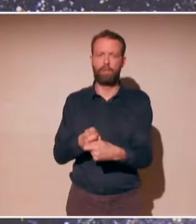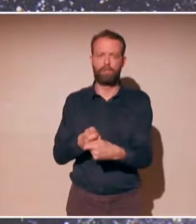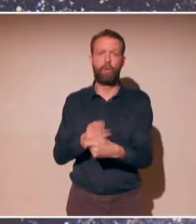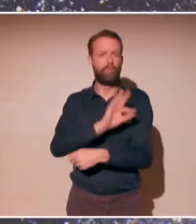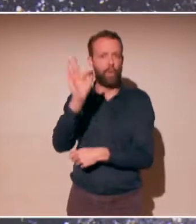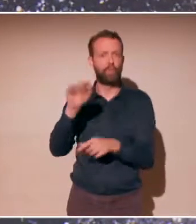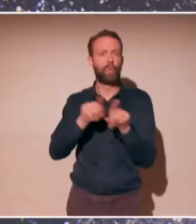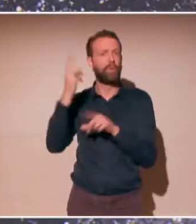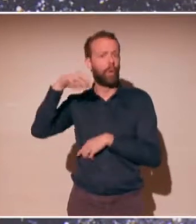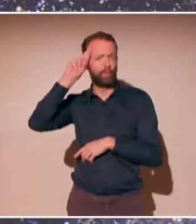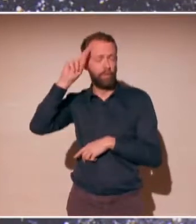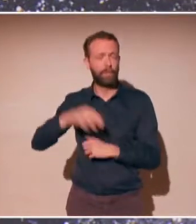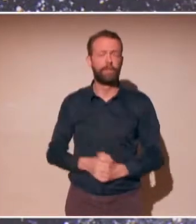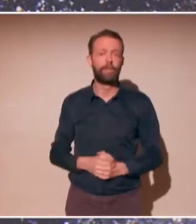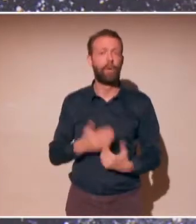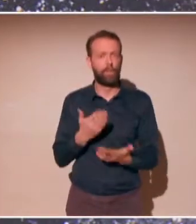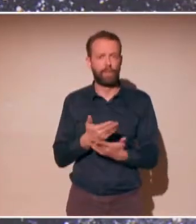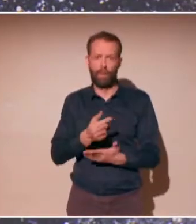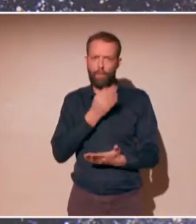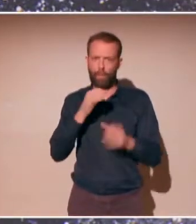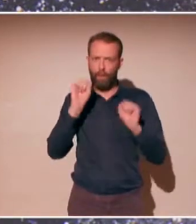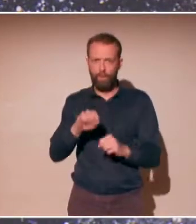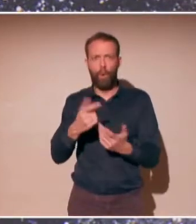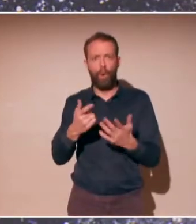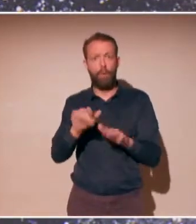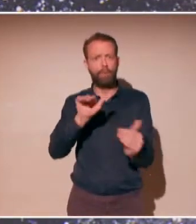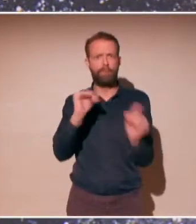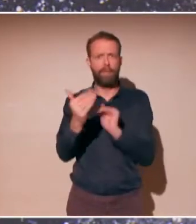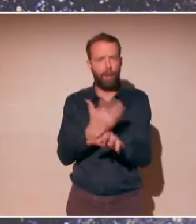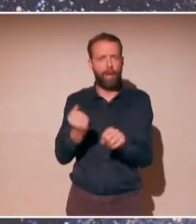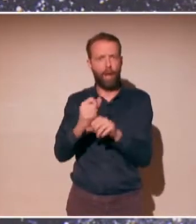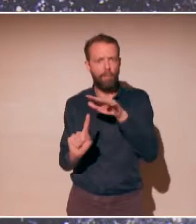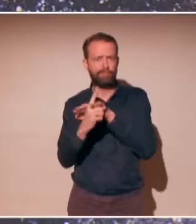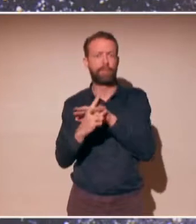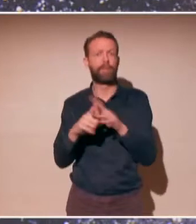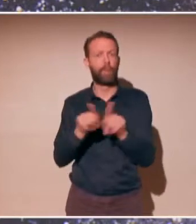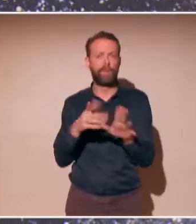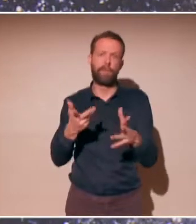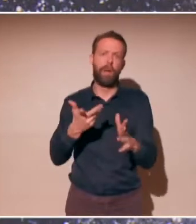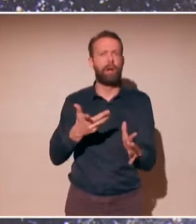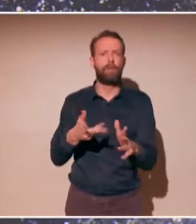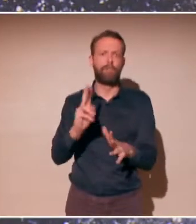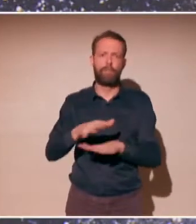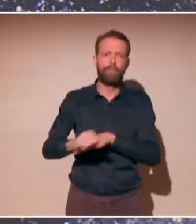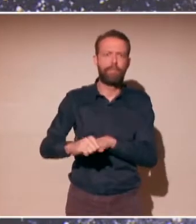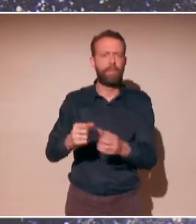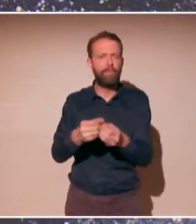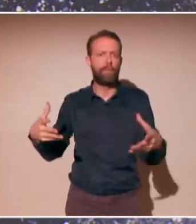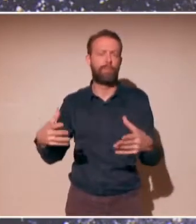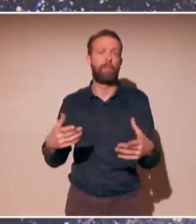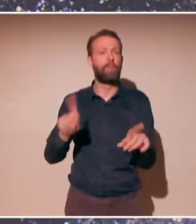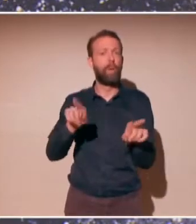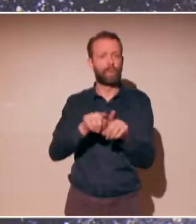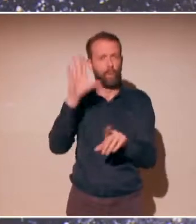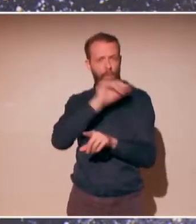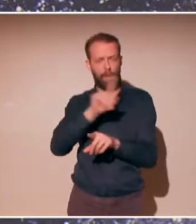aeronautics, as well as many other sectors. We will have to increase the impact of our regulatory framework to help